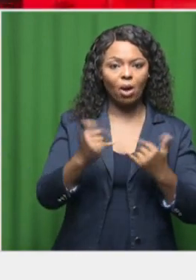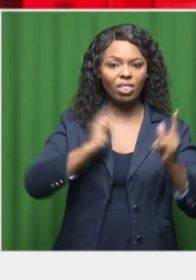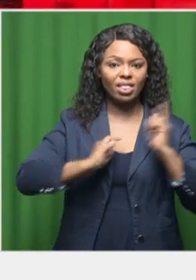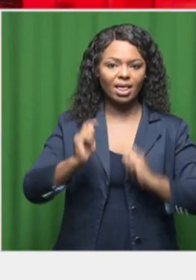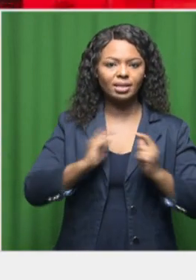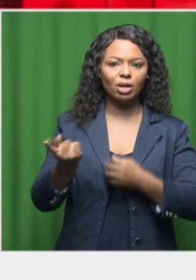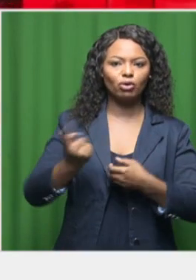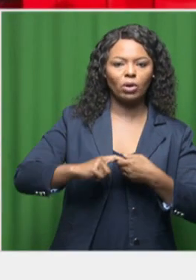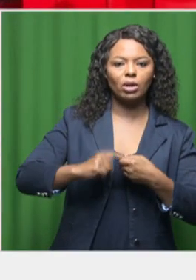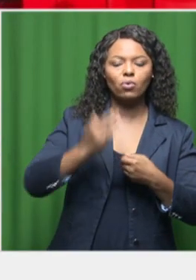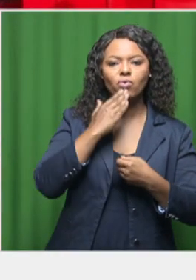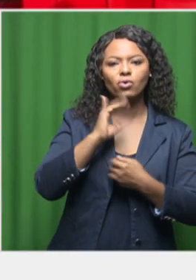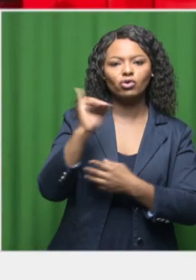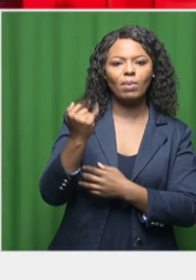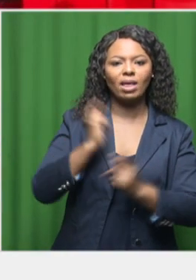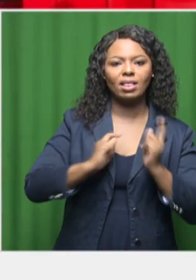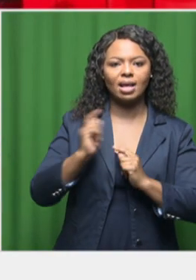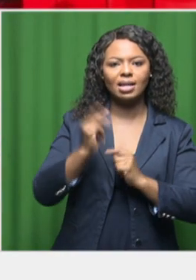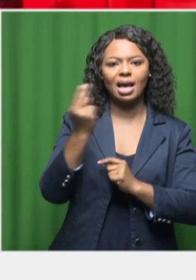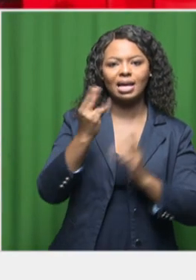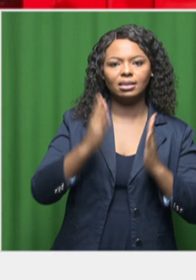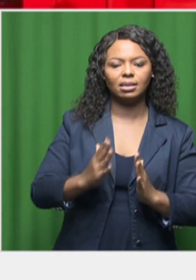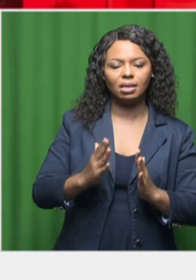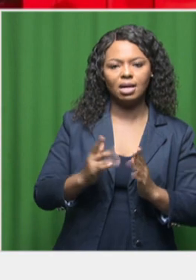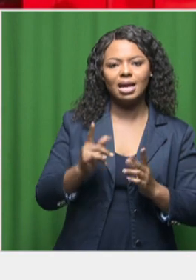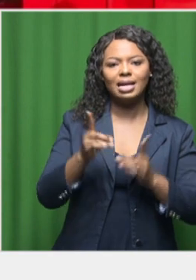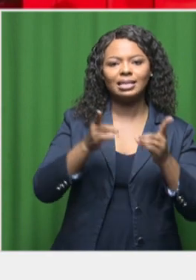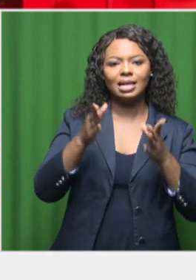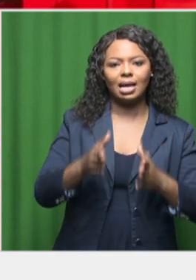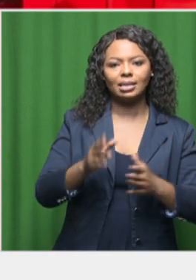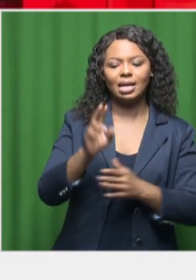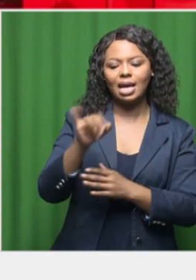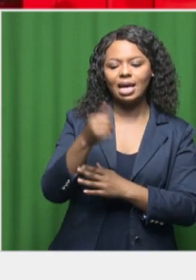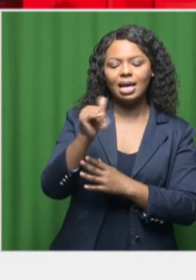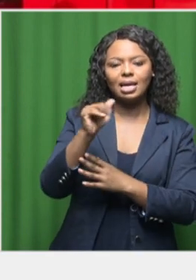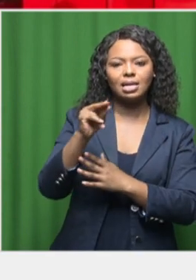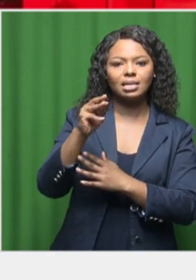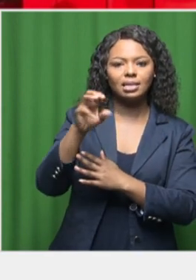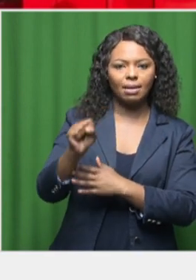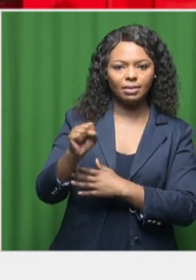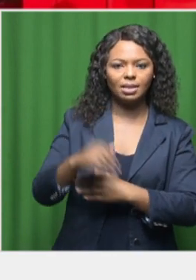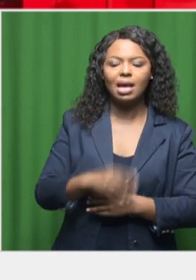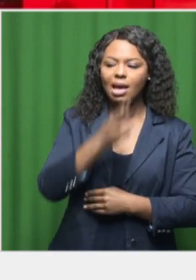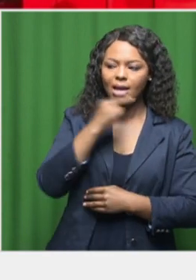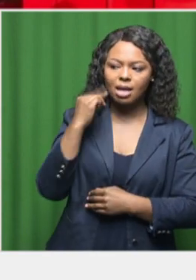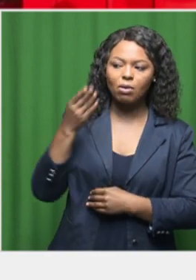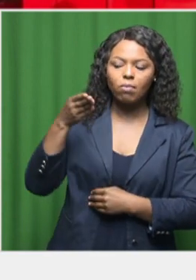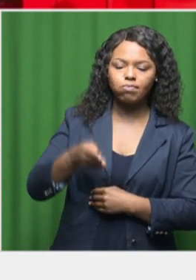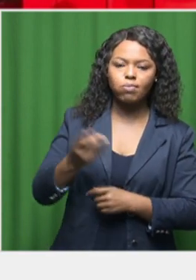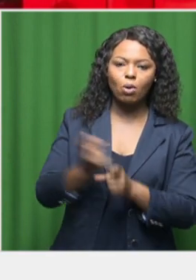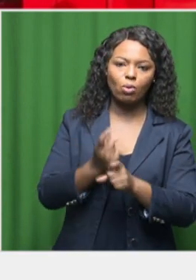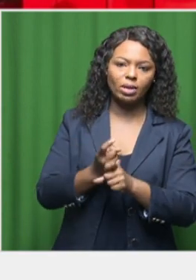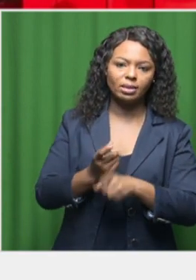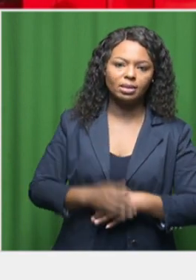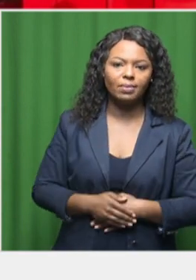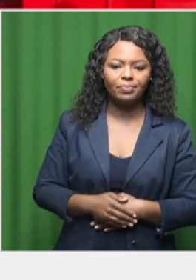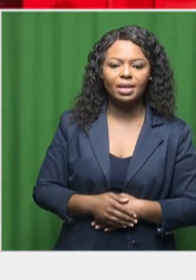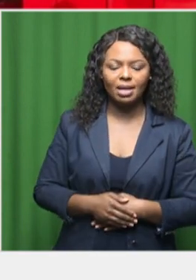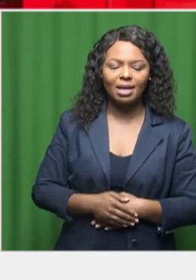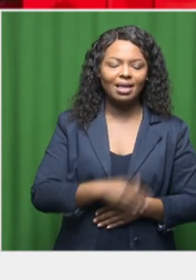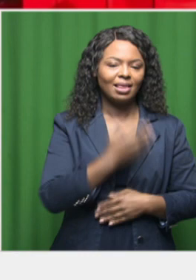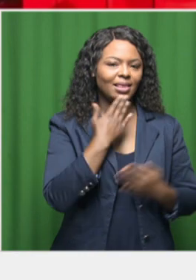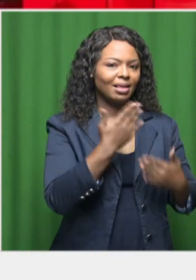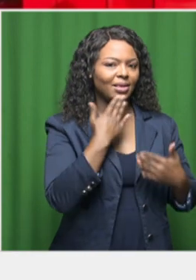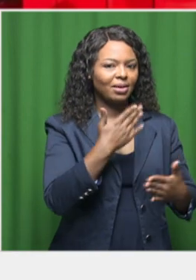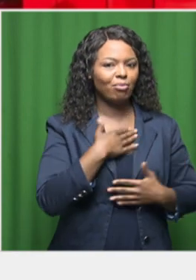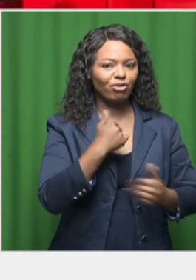by Joburg Theatre Artistic Director James Ngcobo. It's always a pleasure having you join us this morning. Thank you so much for joining us. Welcome. Bless you. I always love coming